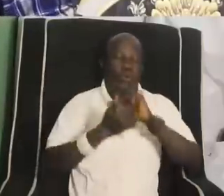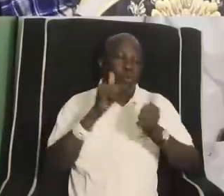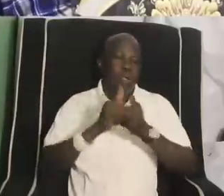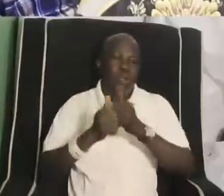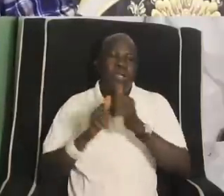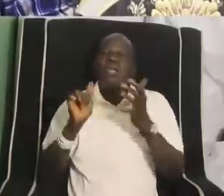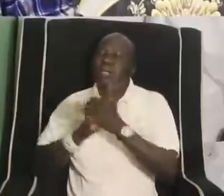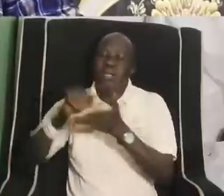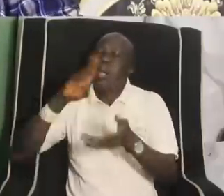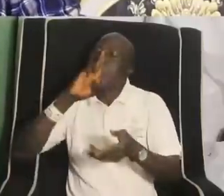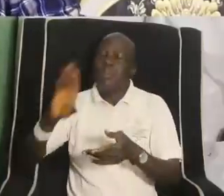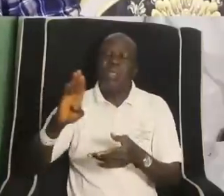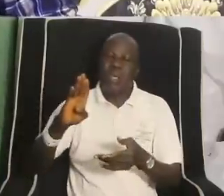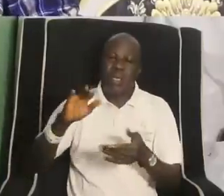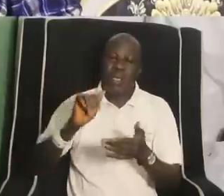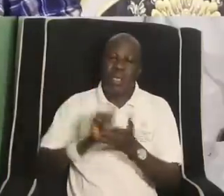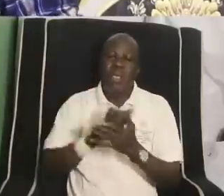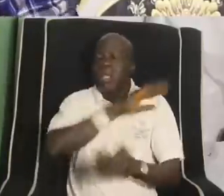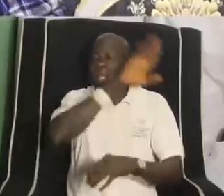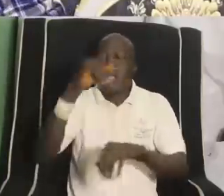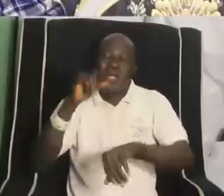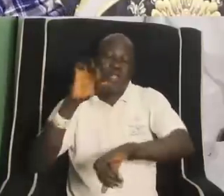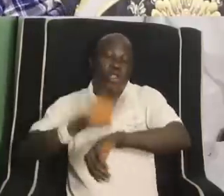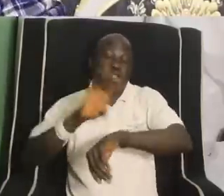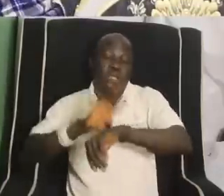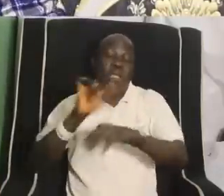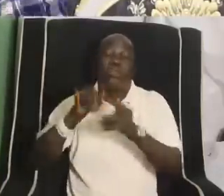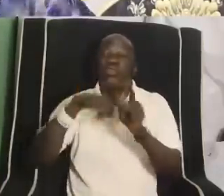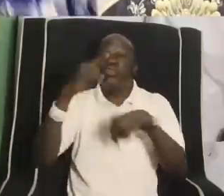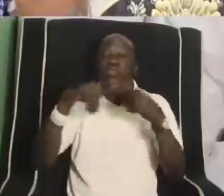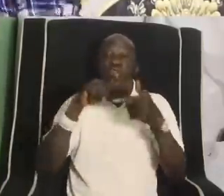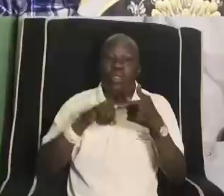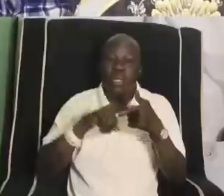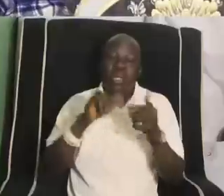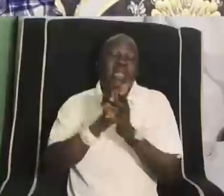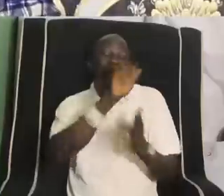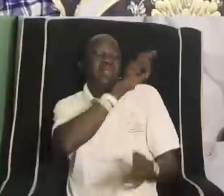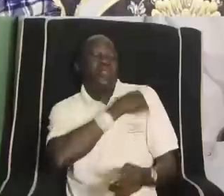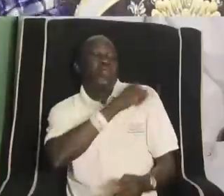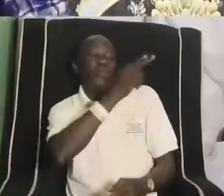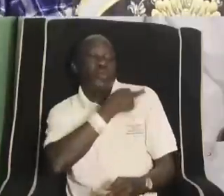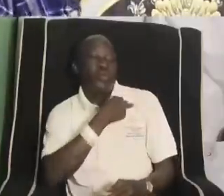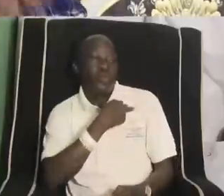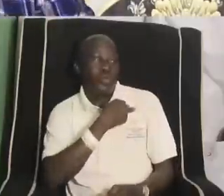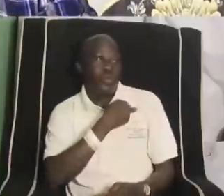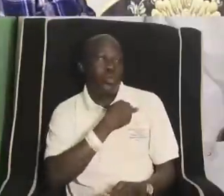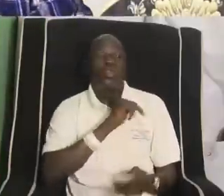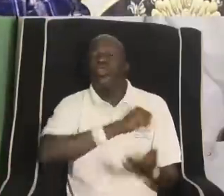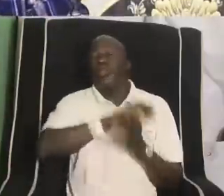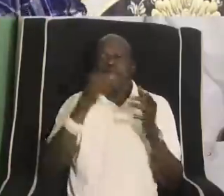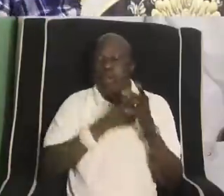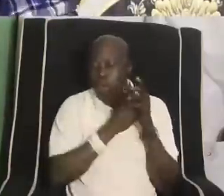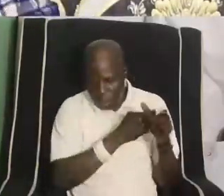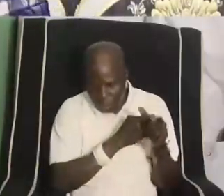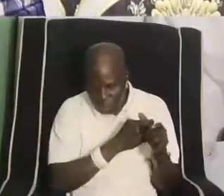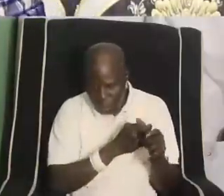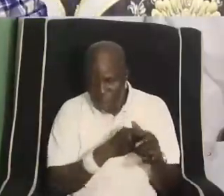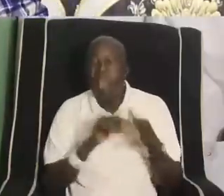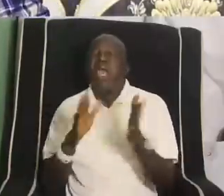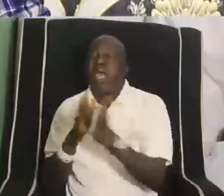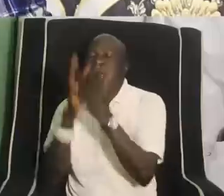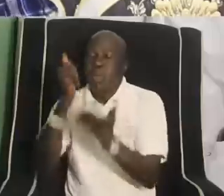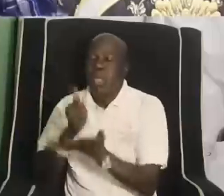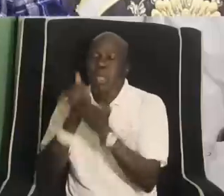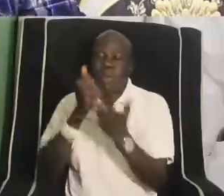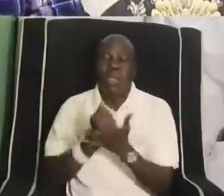Awa ni pe. It should not be. O church tori po lo yen. The church you went to. Ile wo sanu. That is hospital. You'll be running. Please come to